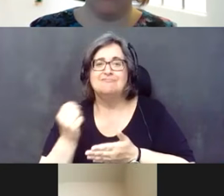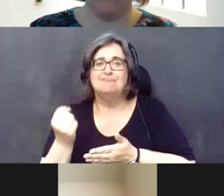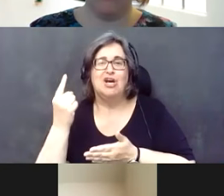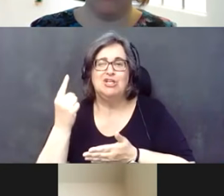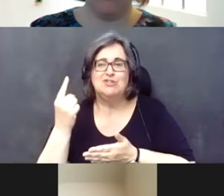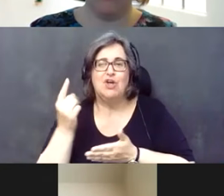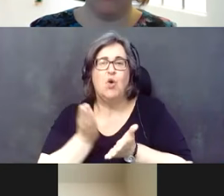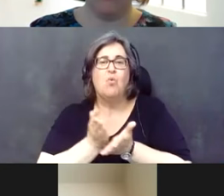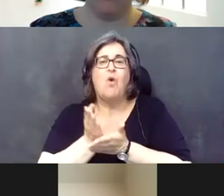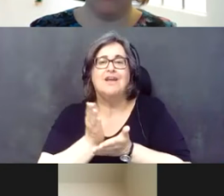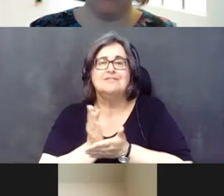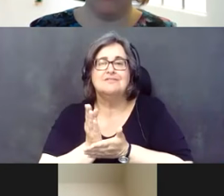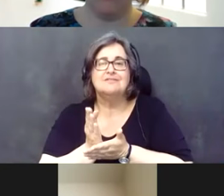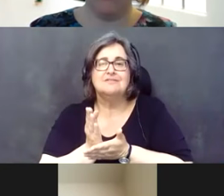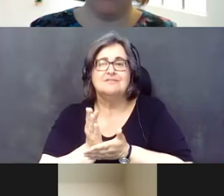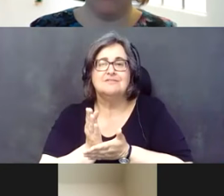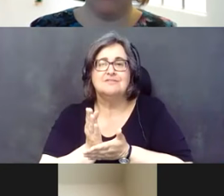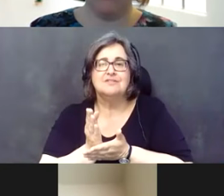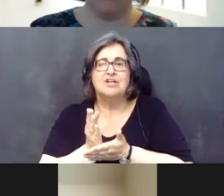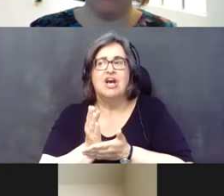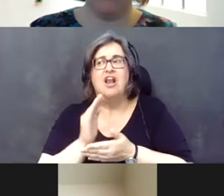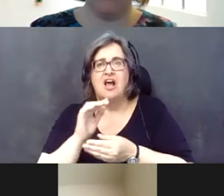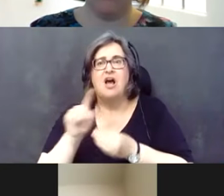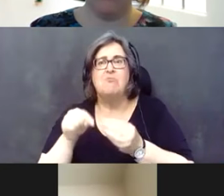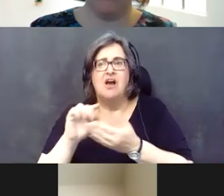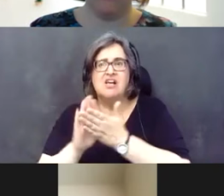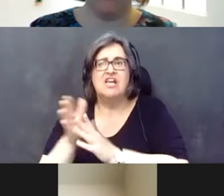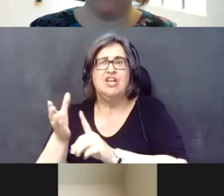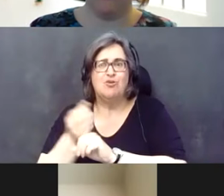about the rights about being arrested.